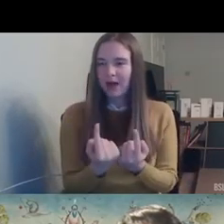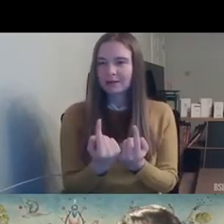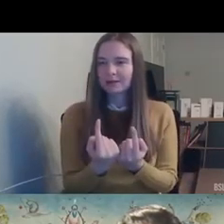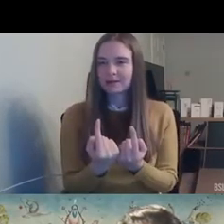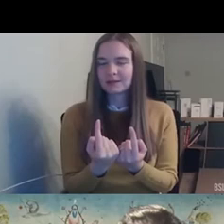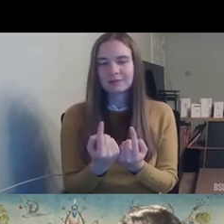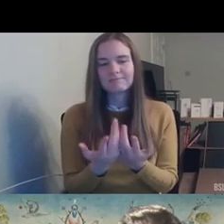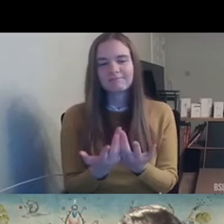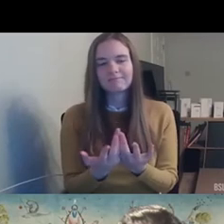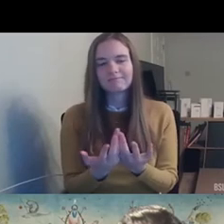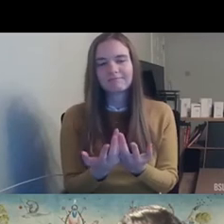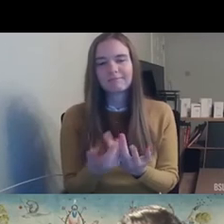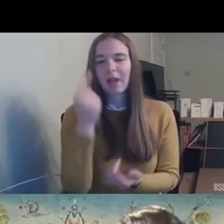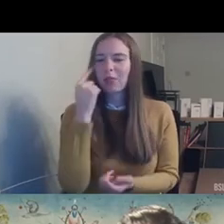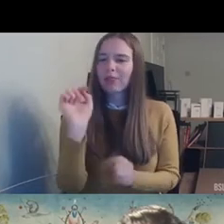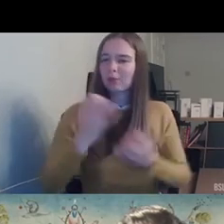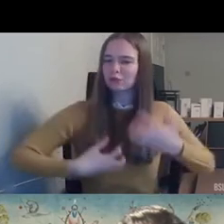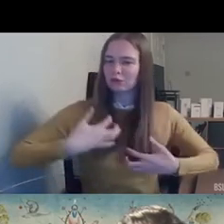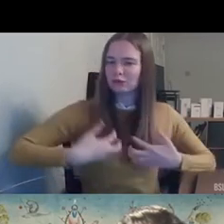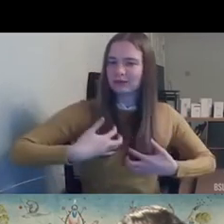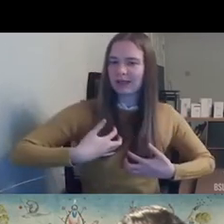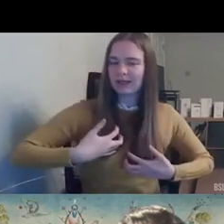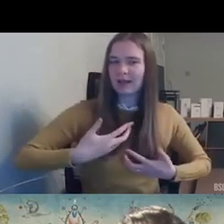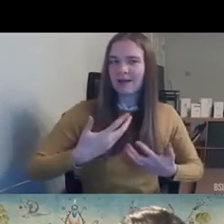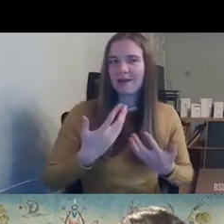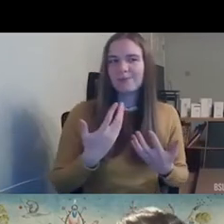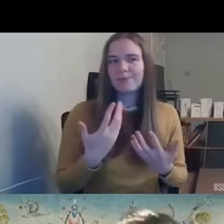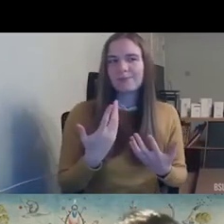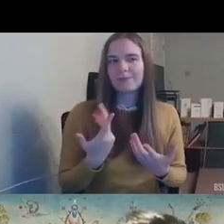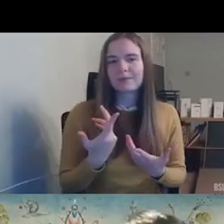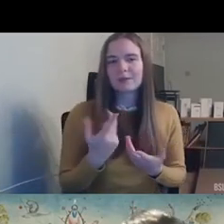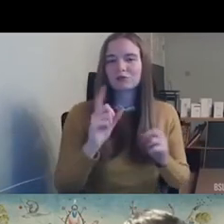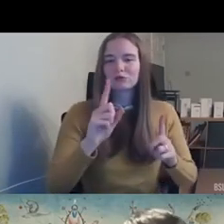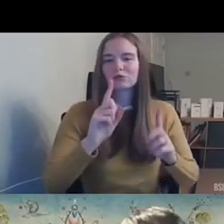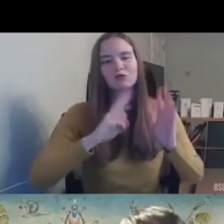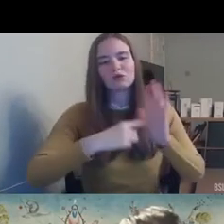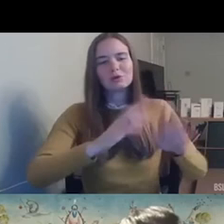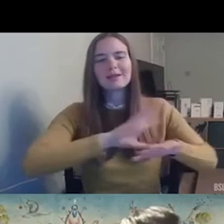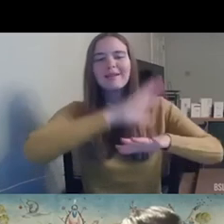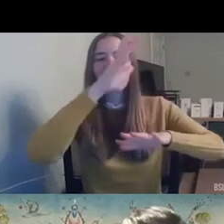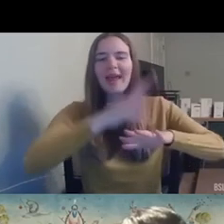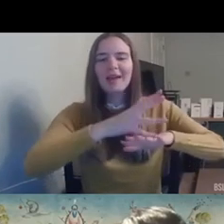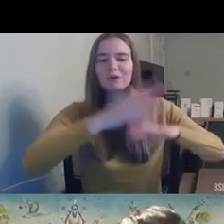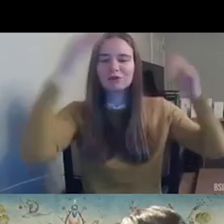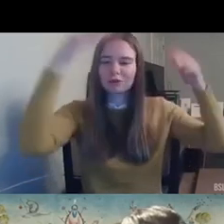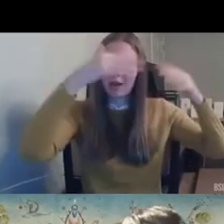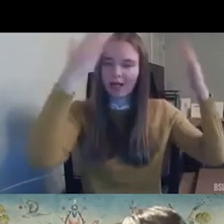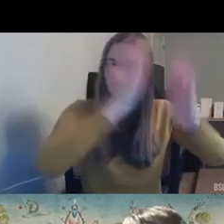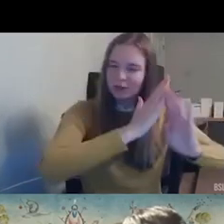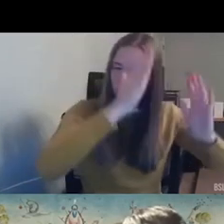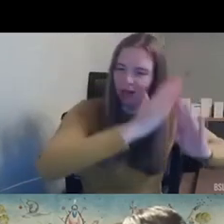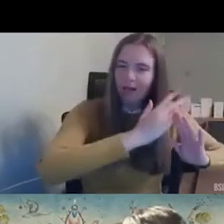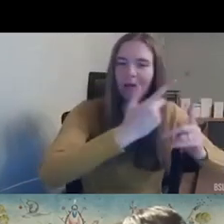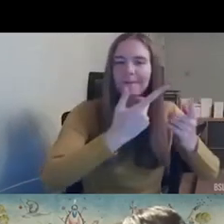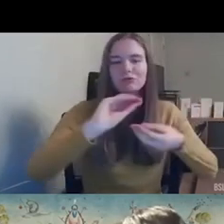I thought that was quite interesting as well. sort of takes a cave, which is sort of shelter and shielding and transforms them into these